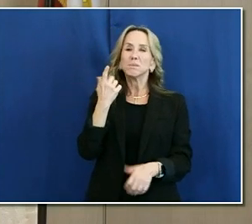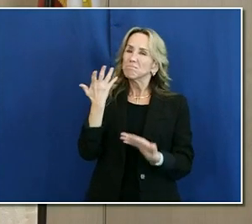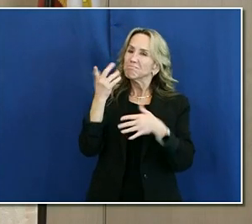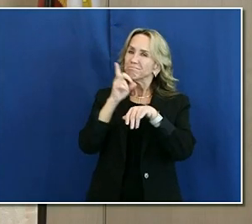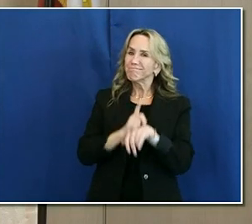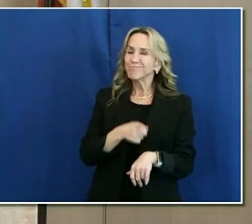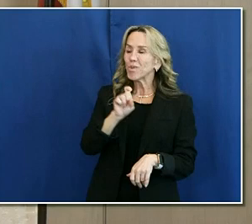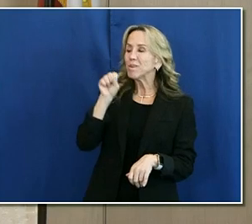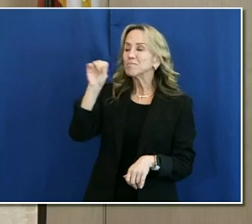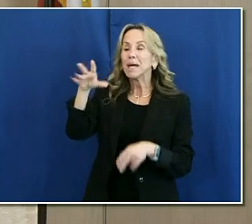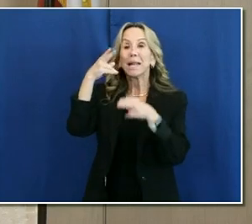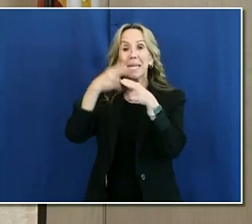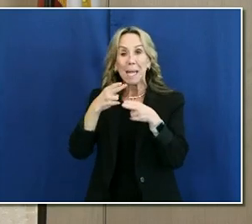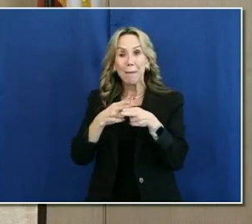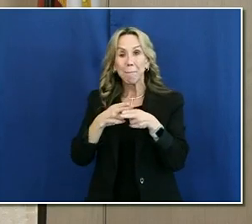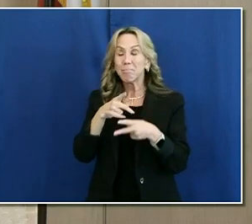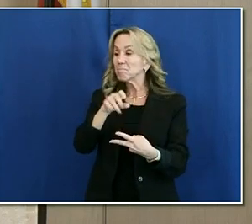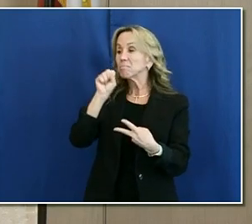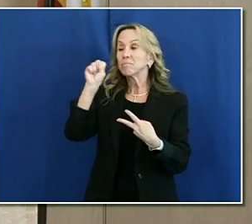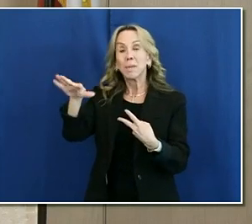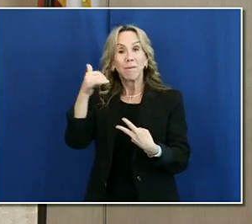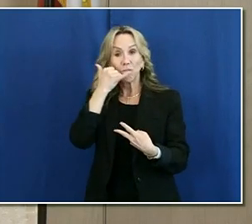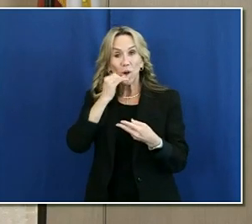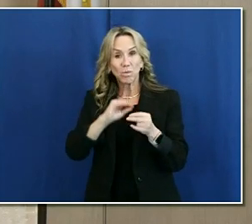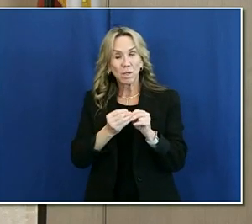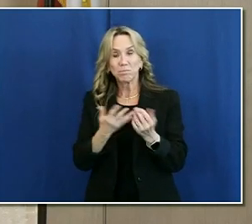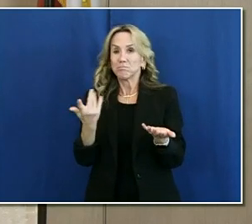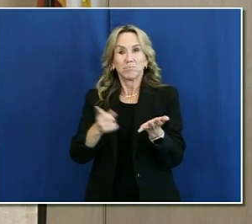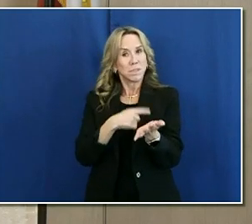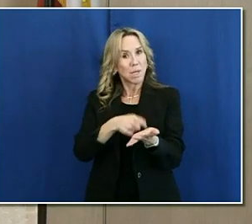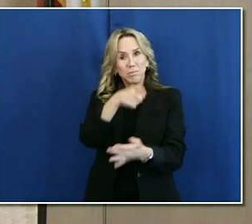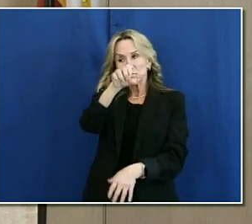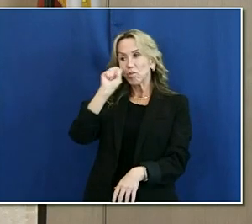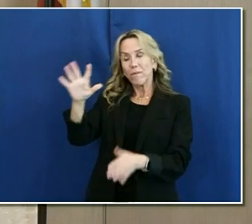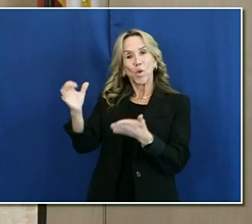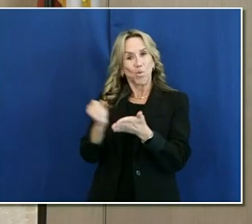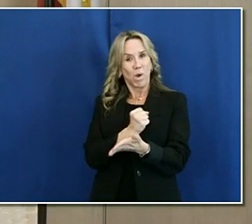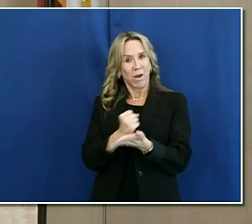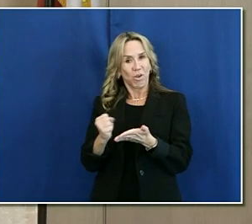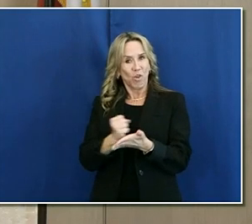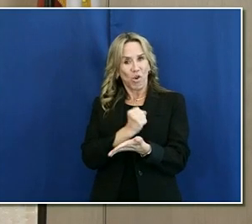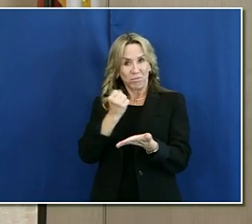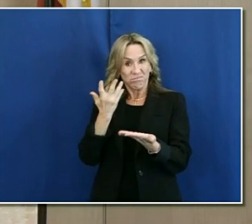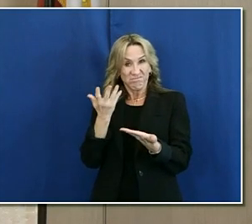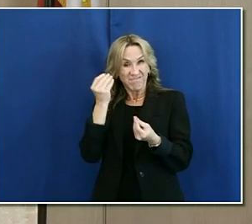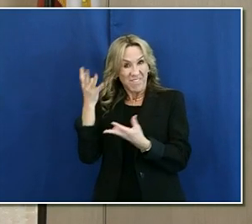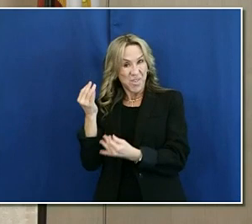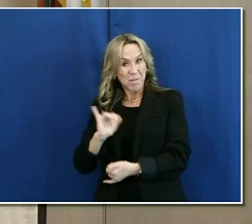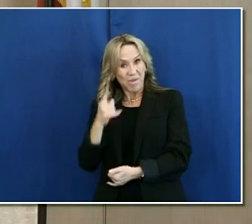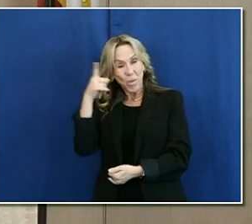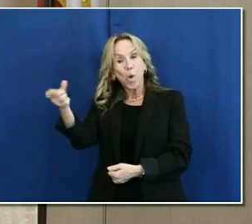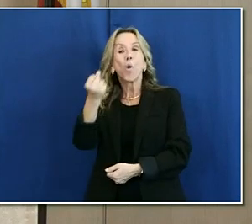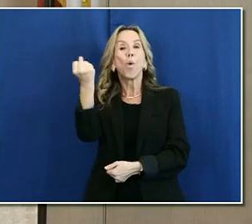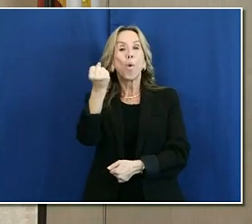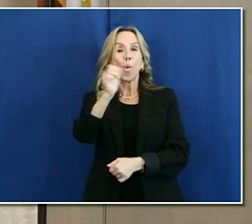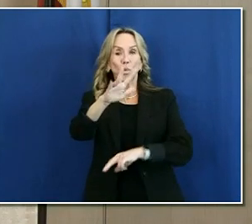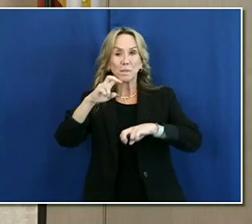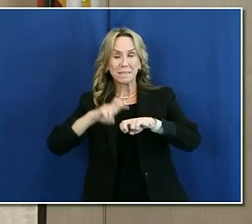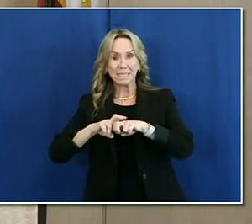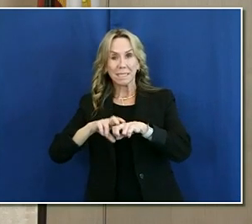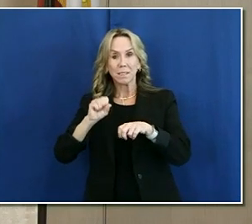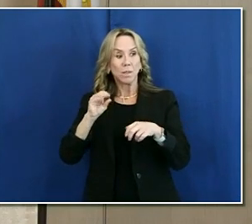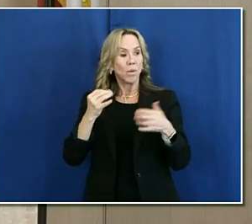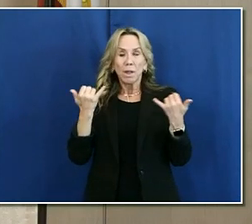sometimes we give a credit card number. So we don't think that we are asking too much information. We are asking for this